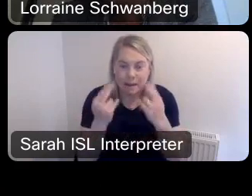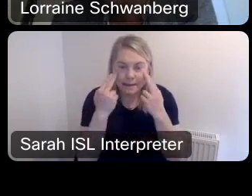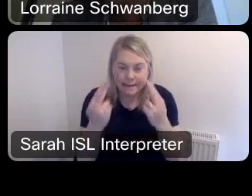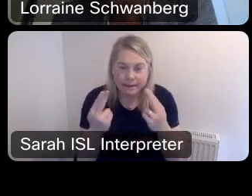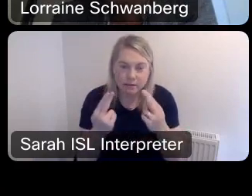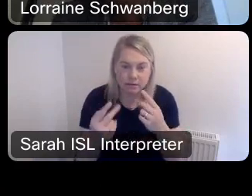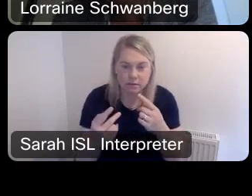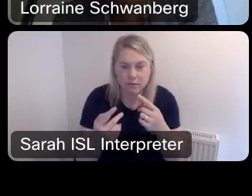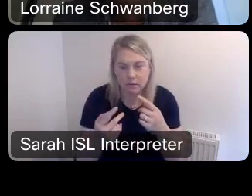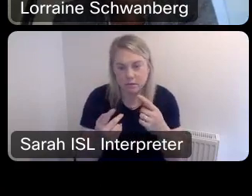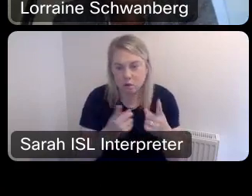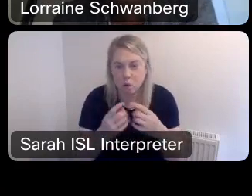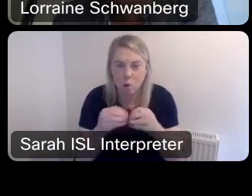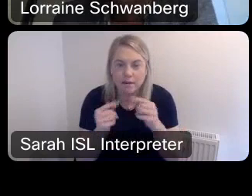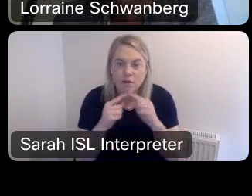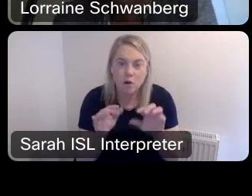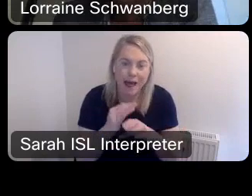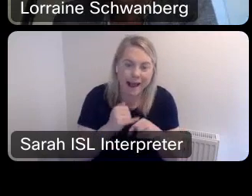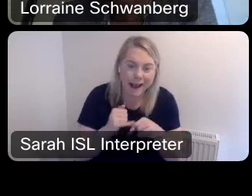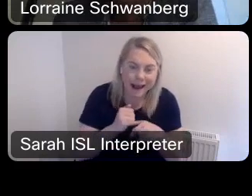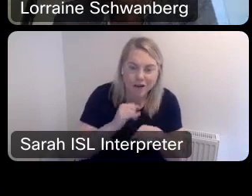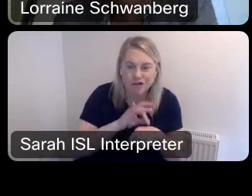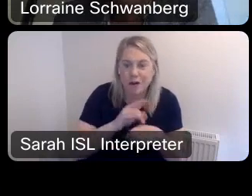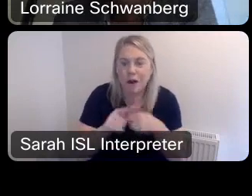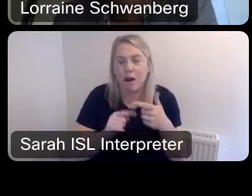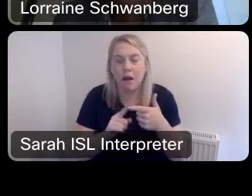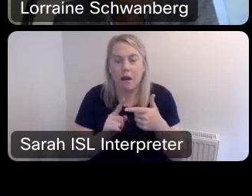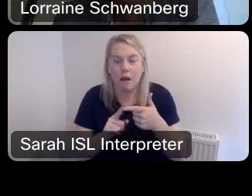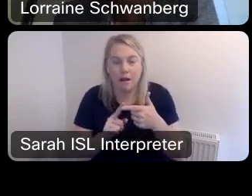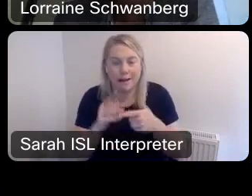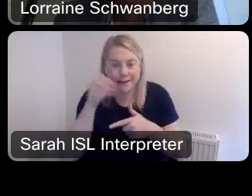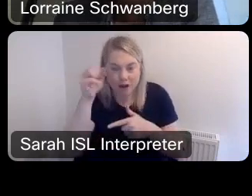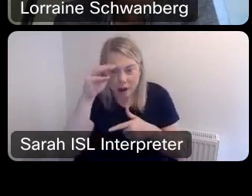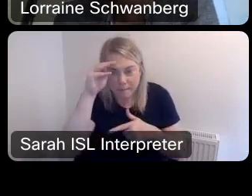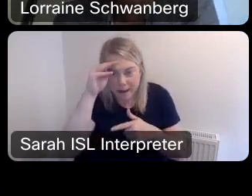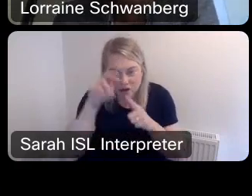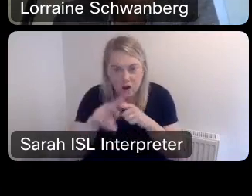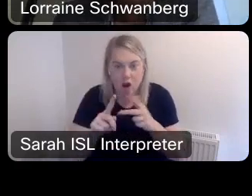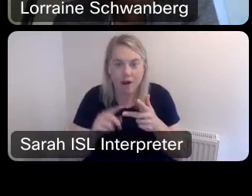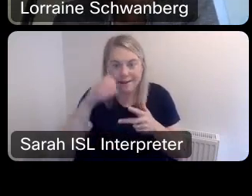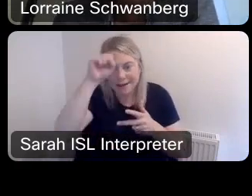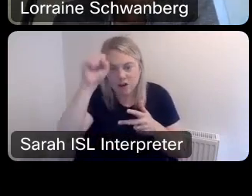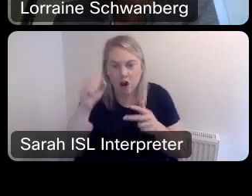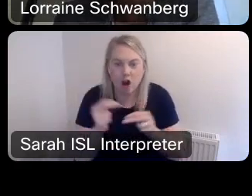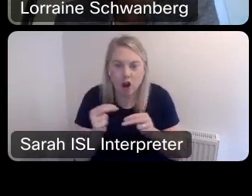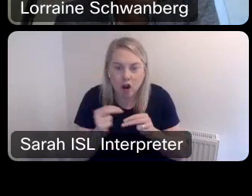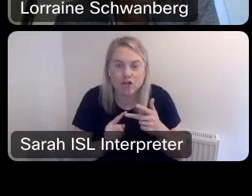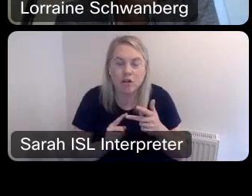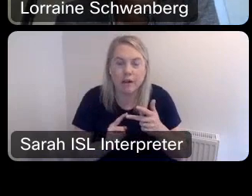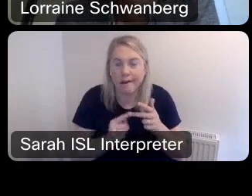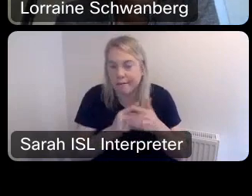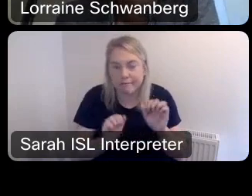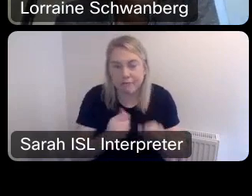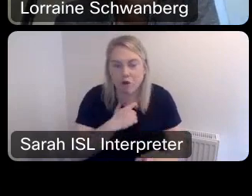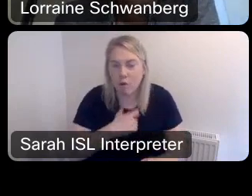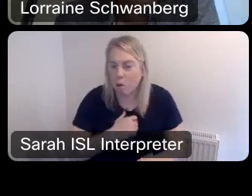do open disclosures, so clinicians, some of the senior managers, senior nurses. whatever your role may